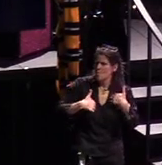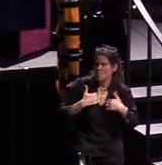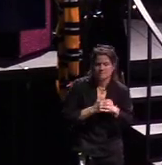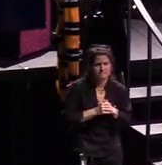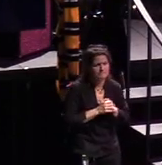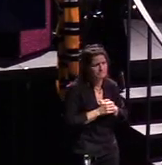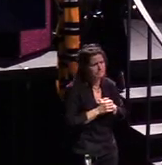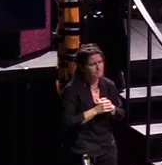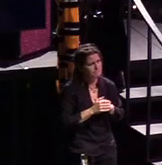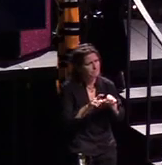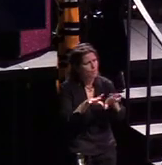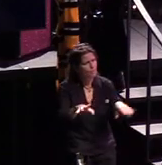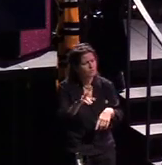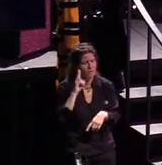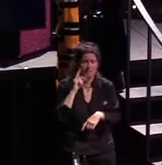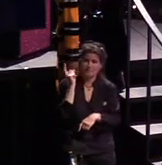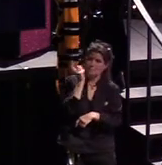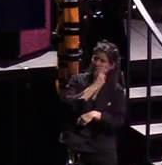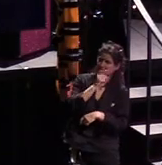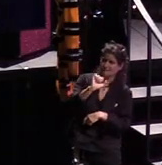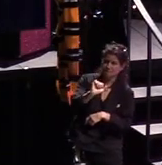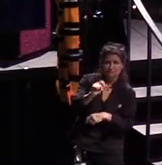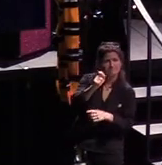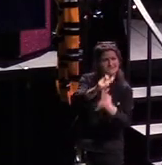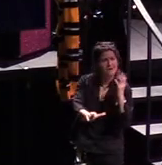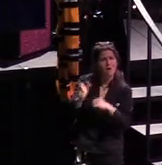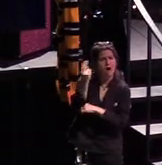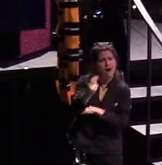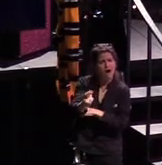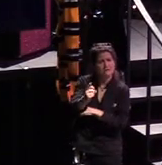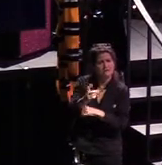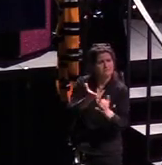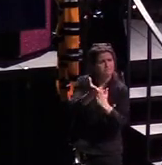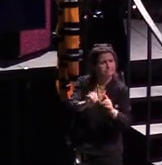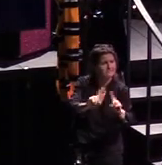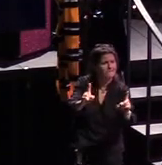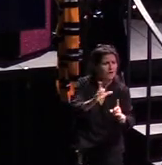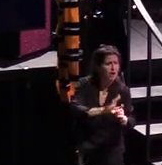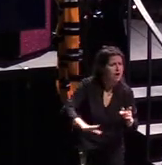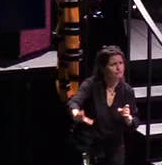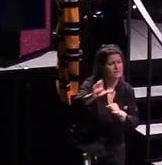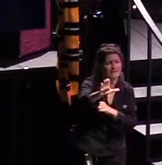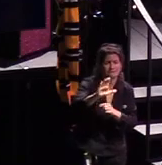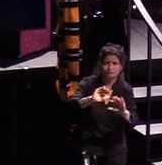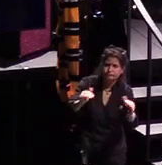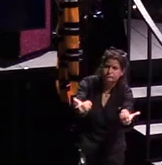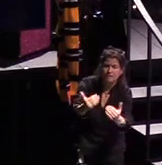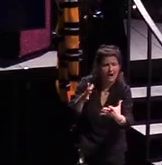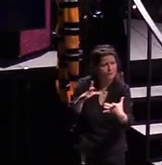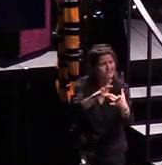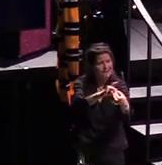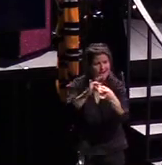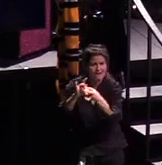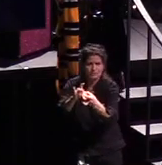artists in other countries and this disabled artists in particular so connect with each other with venues and with